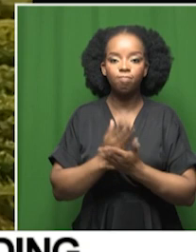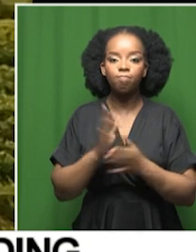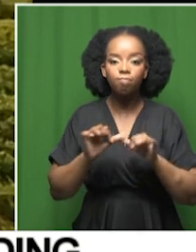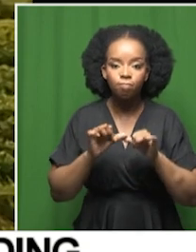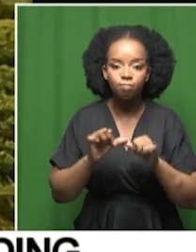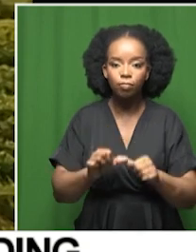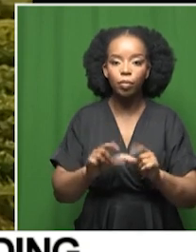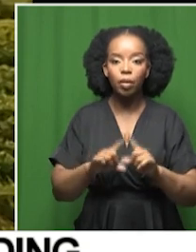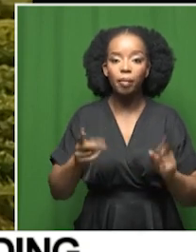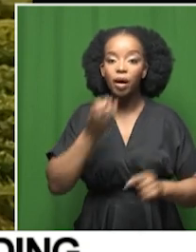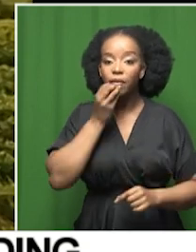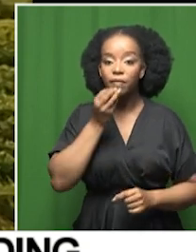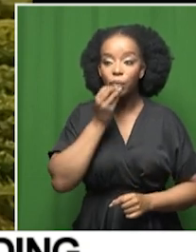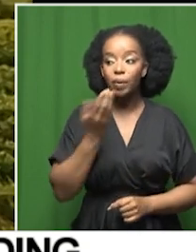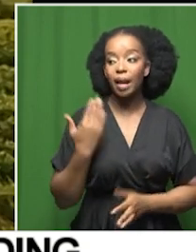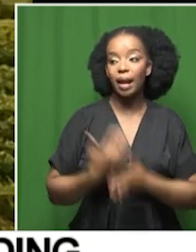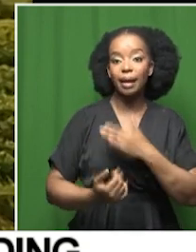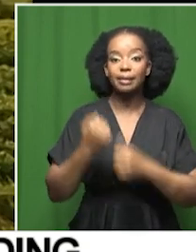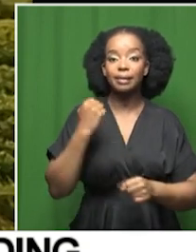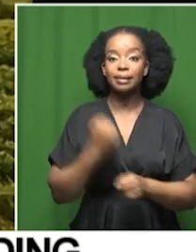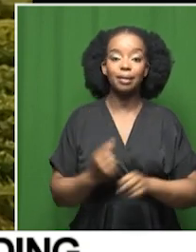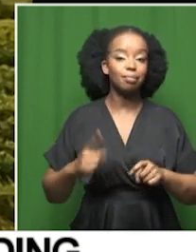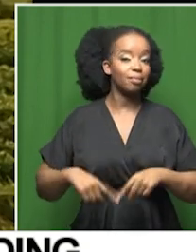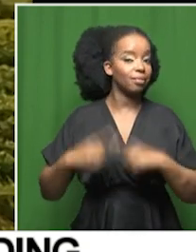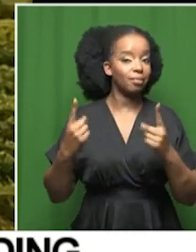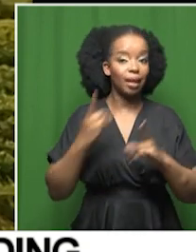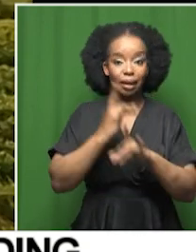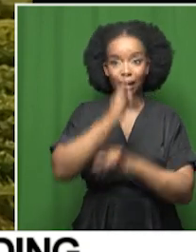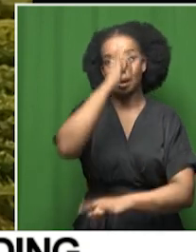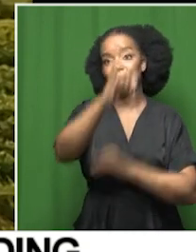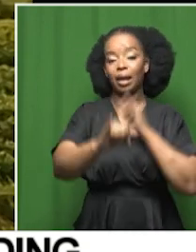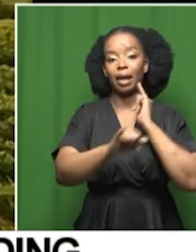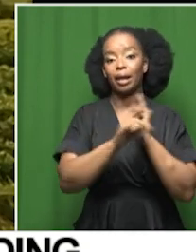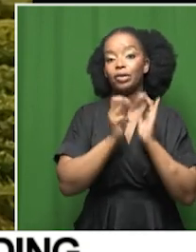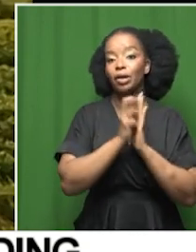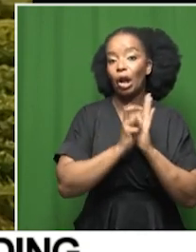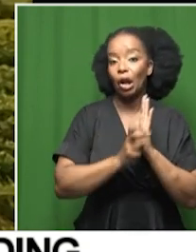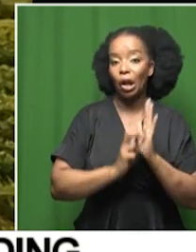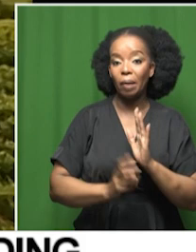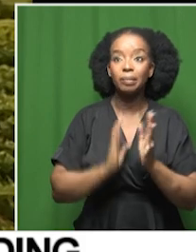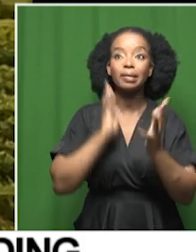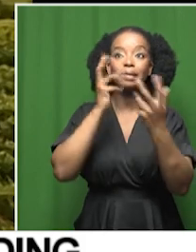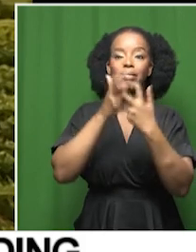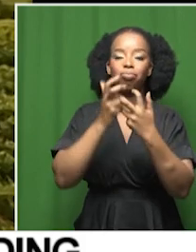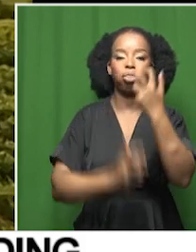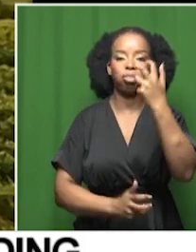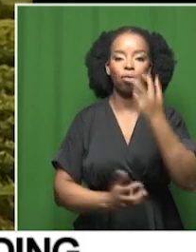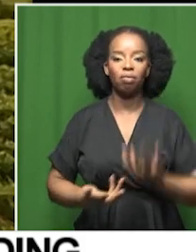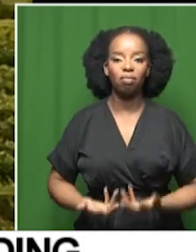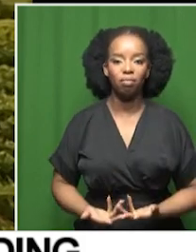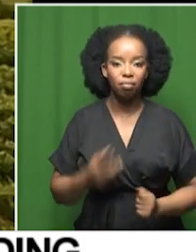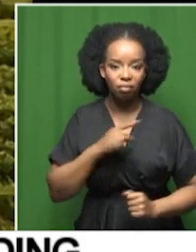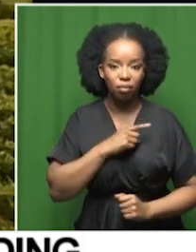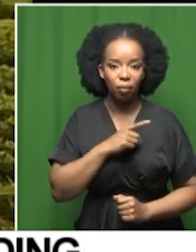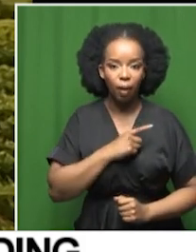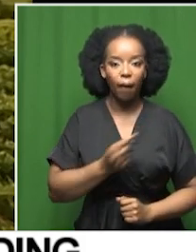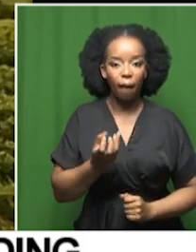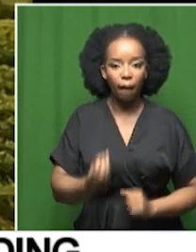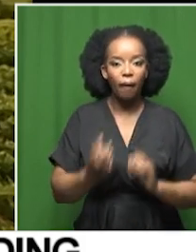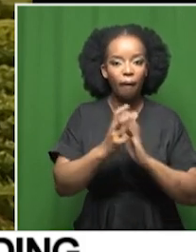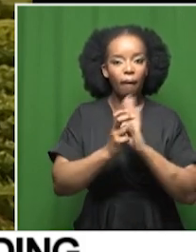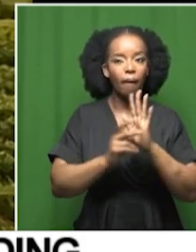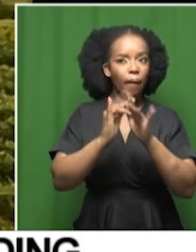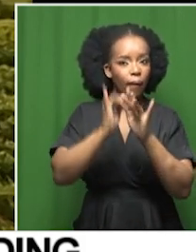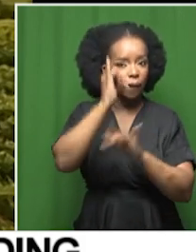in the last year hasn't been as high as the international norms. Indications are with load shedding, it might well put us up to international norms or even